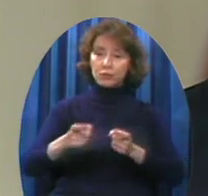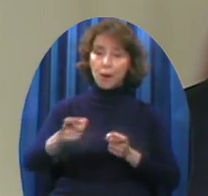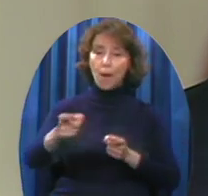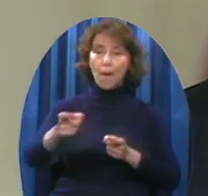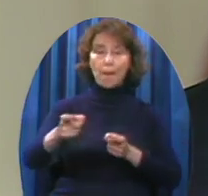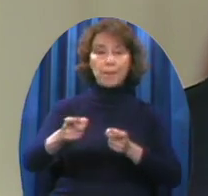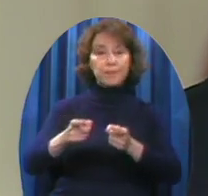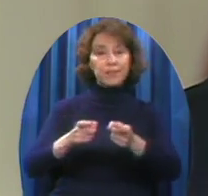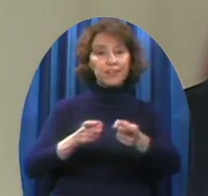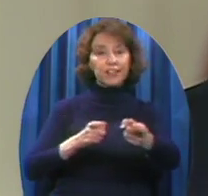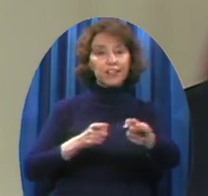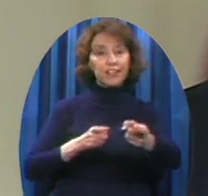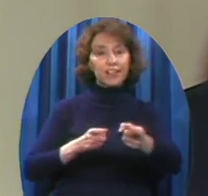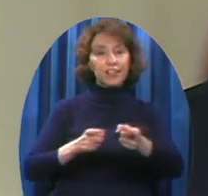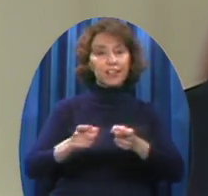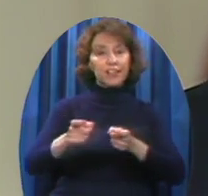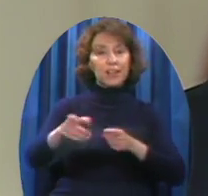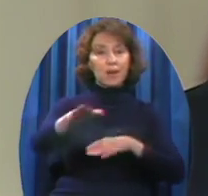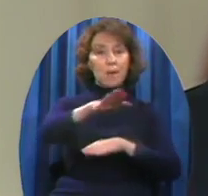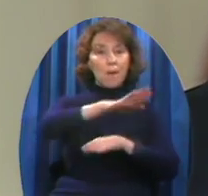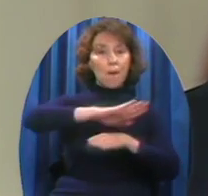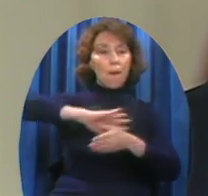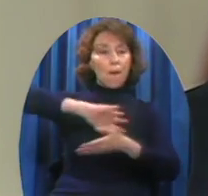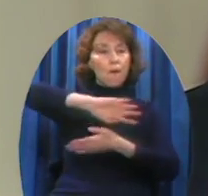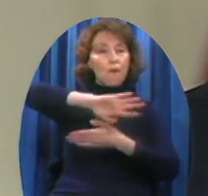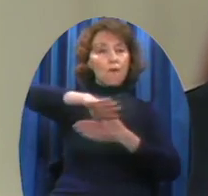dominion over